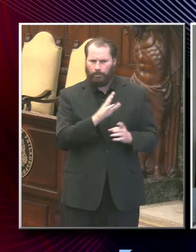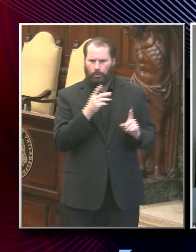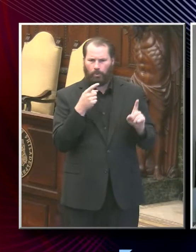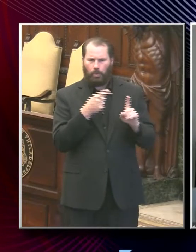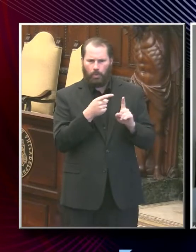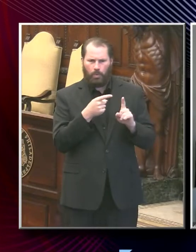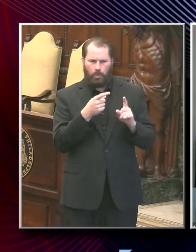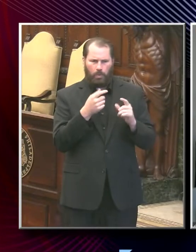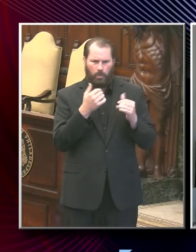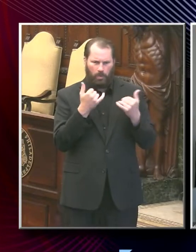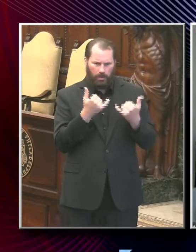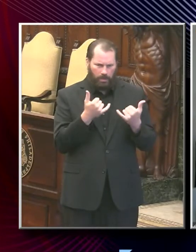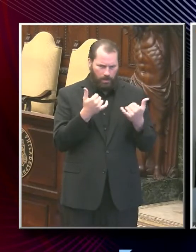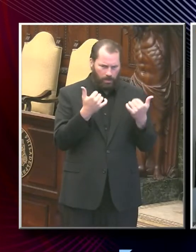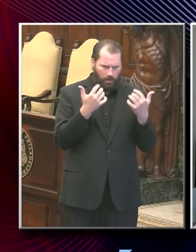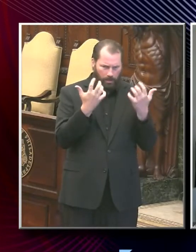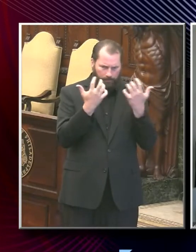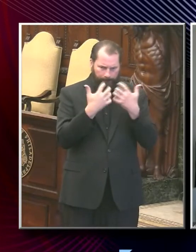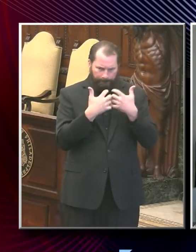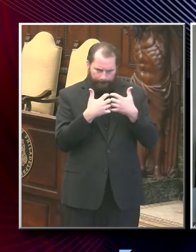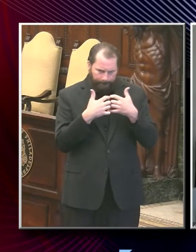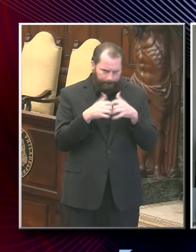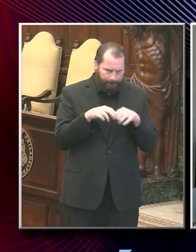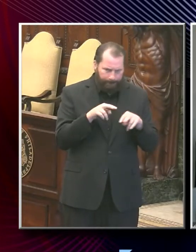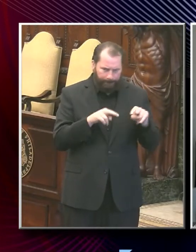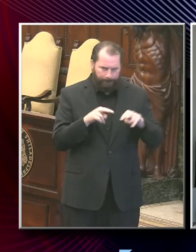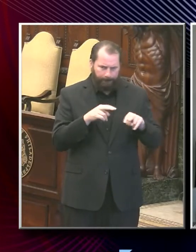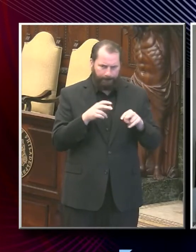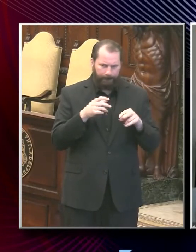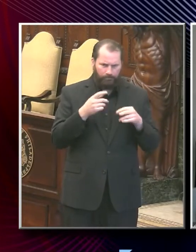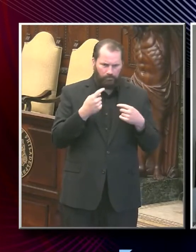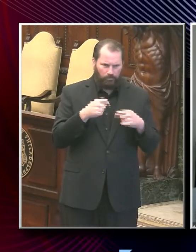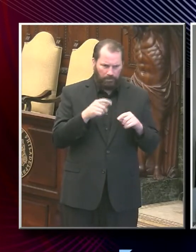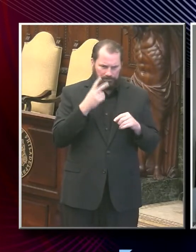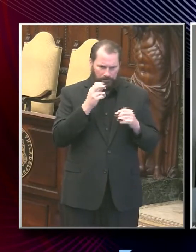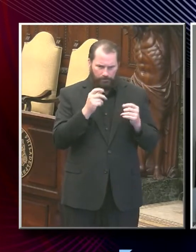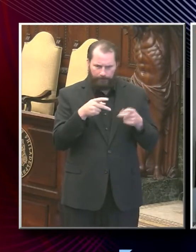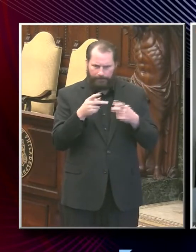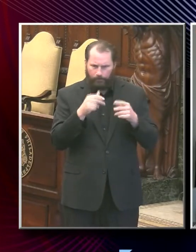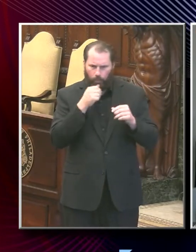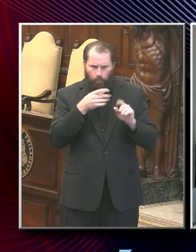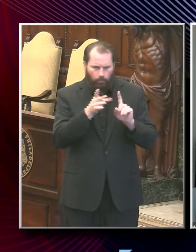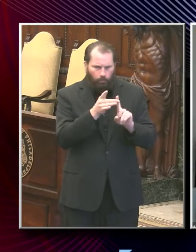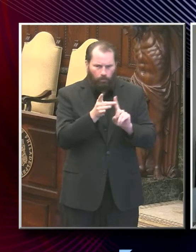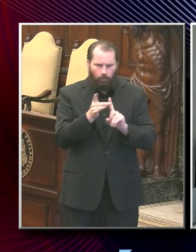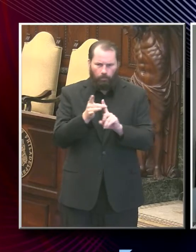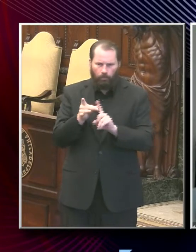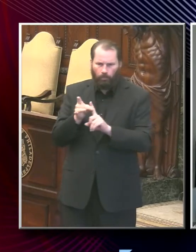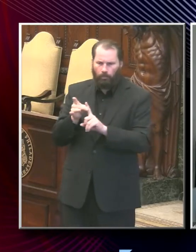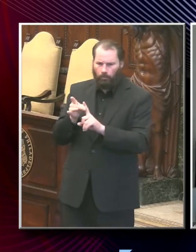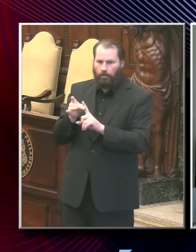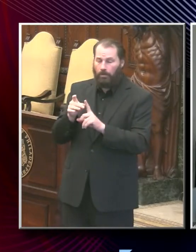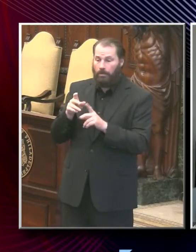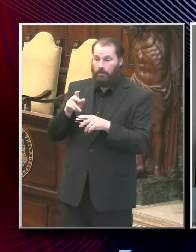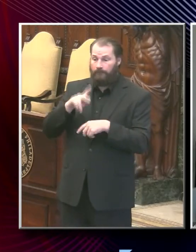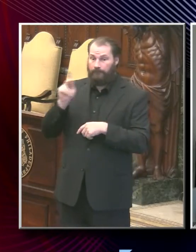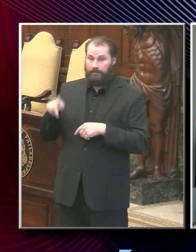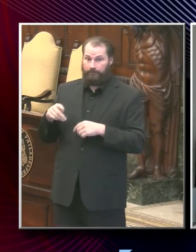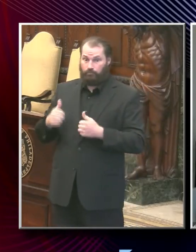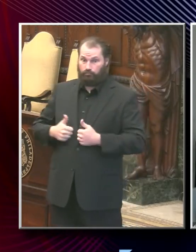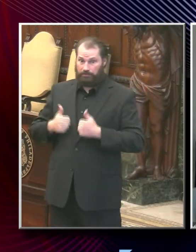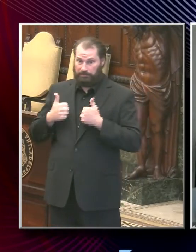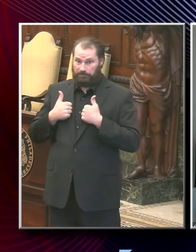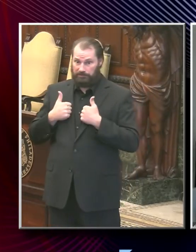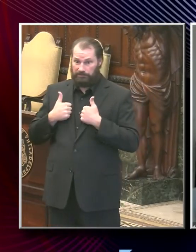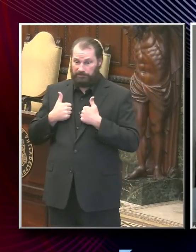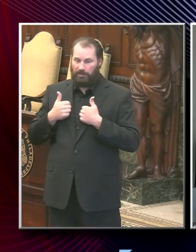of infection that were reported previously, but now have been newly identified as Philadelphia residents. That gives us an increased number of cases that we would report in a